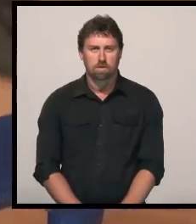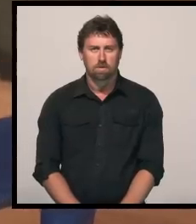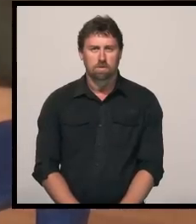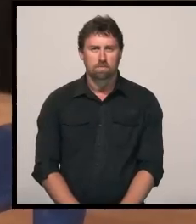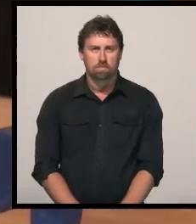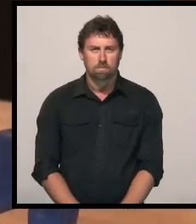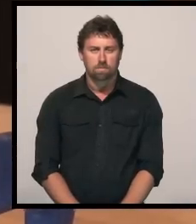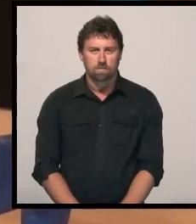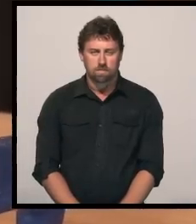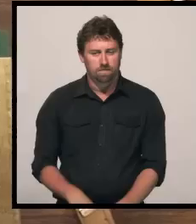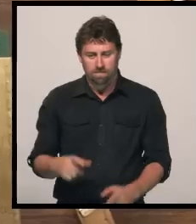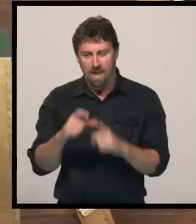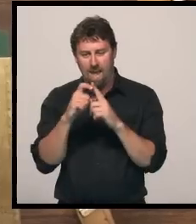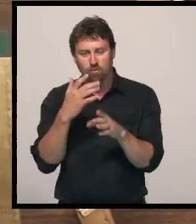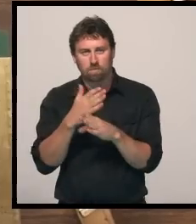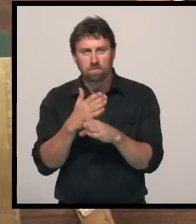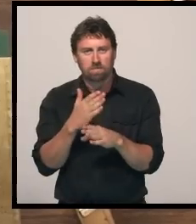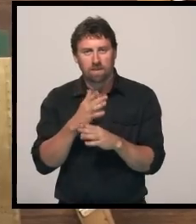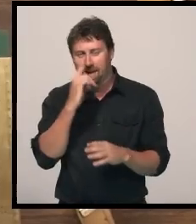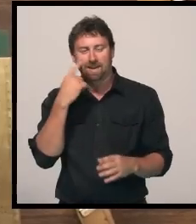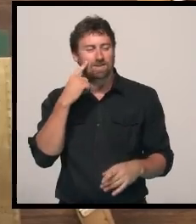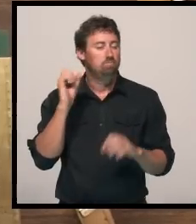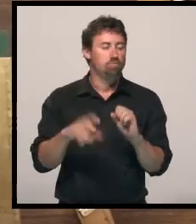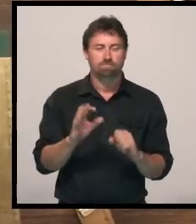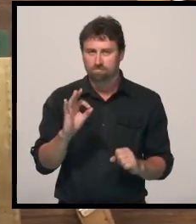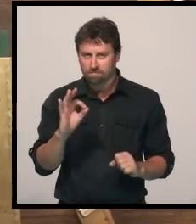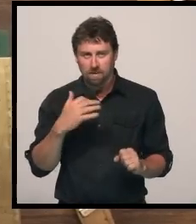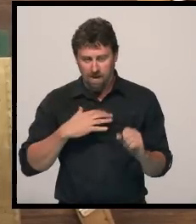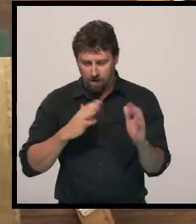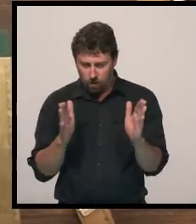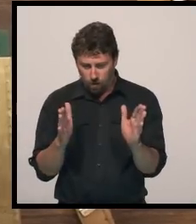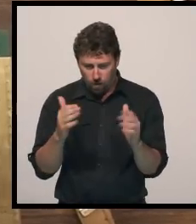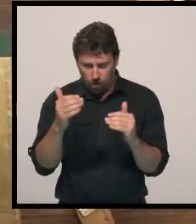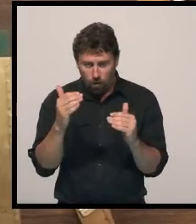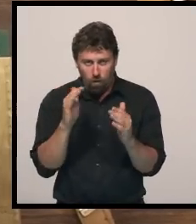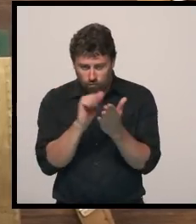It's a lot of fine tuning that goes on.